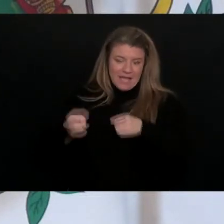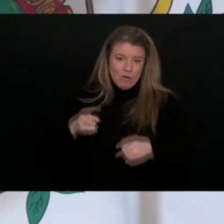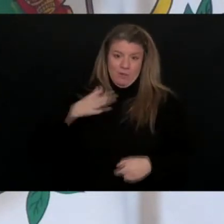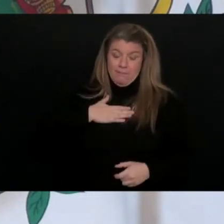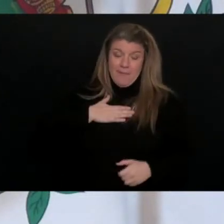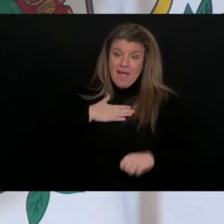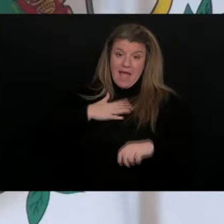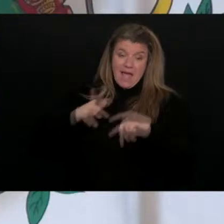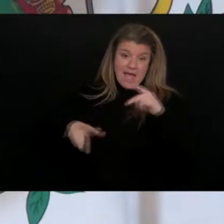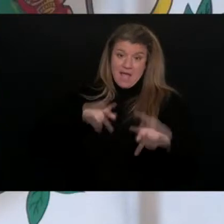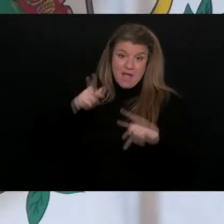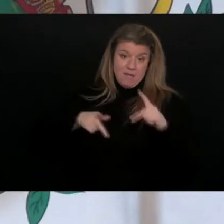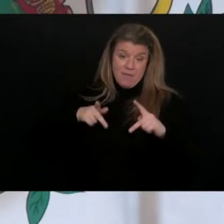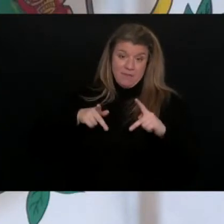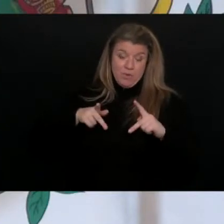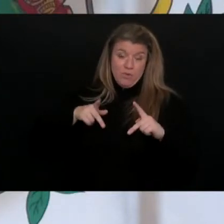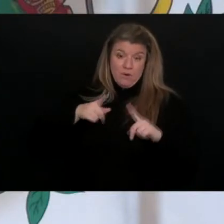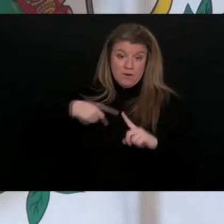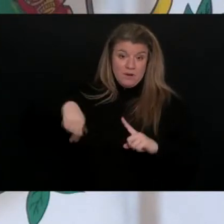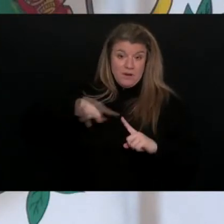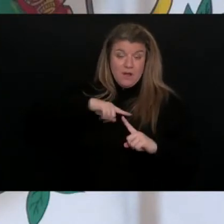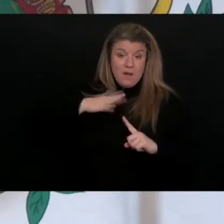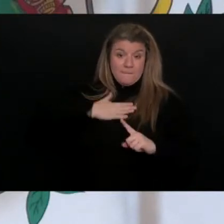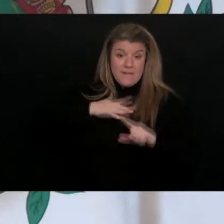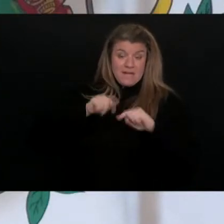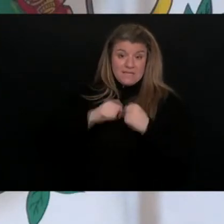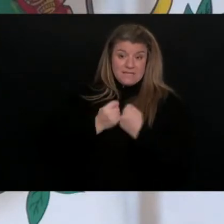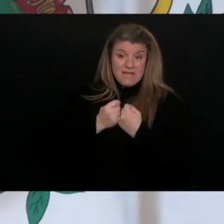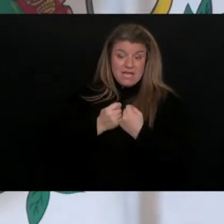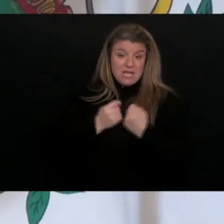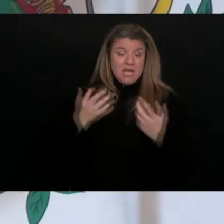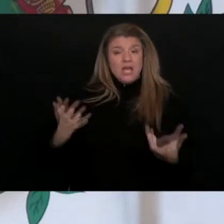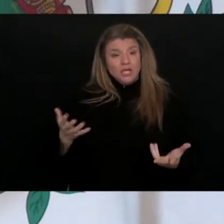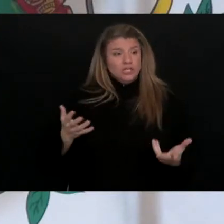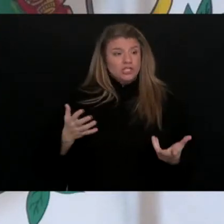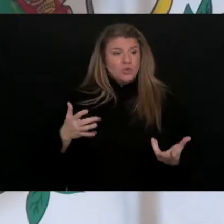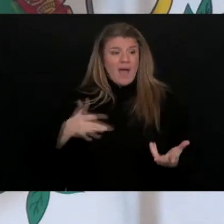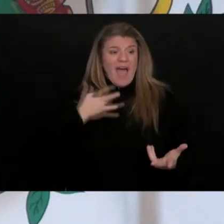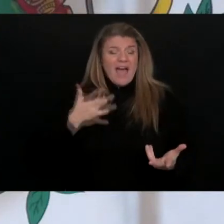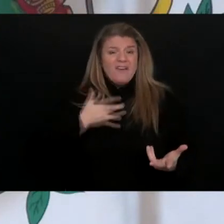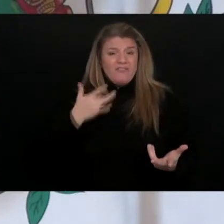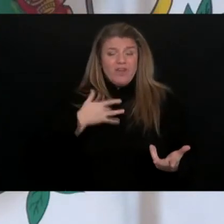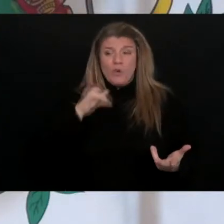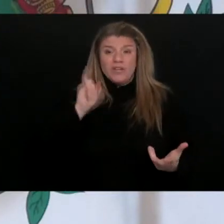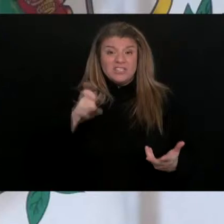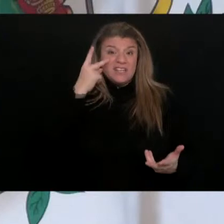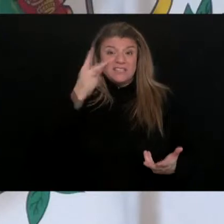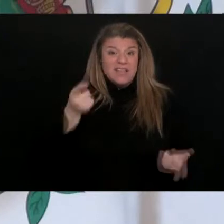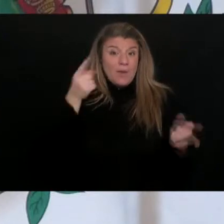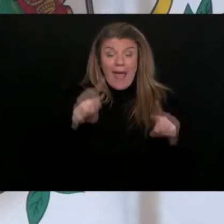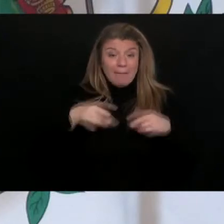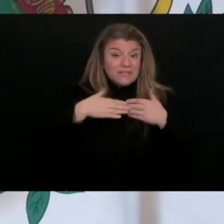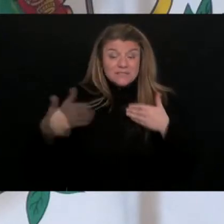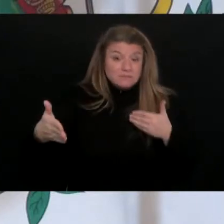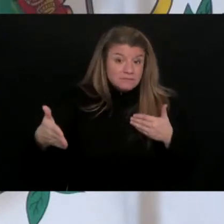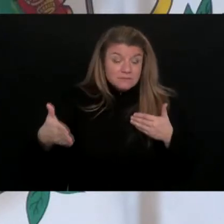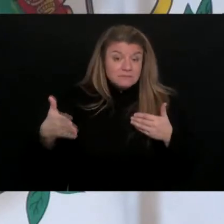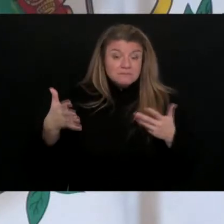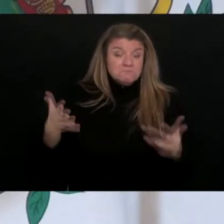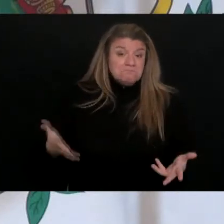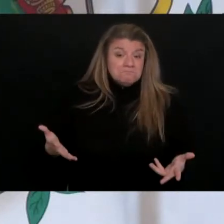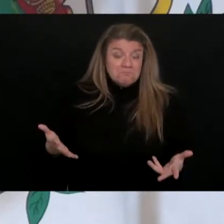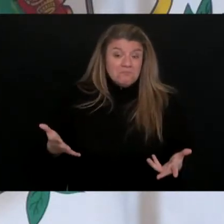people that are around me or myself. So I think we just let it play out. And let's just